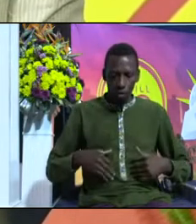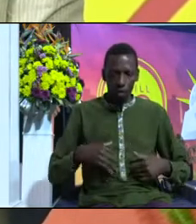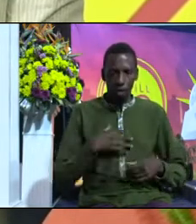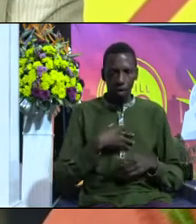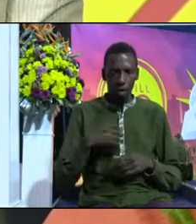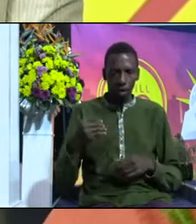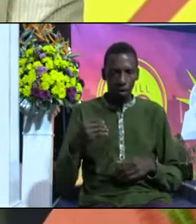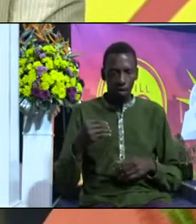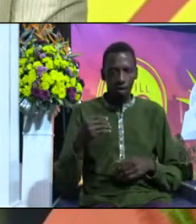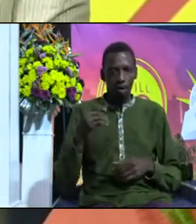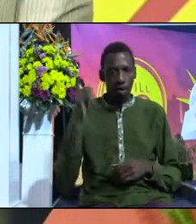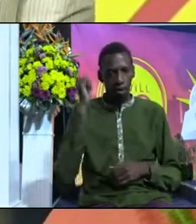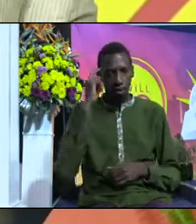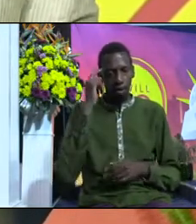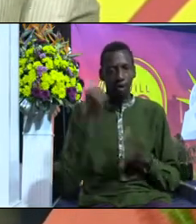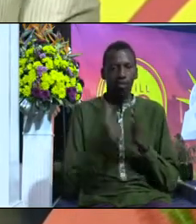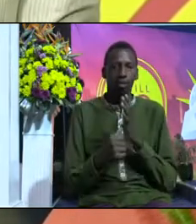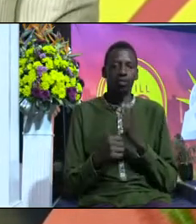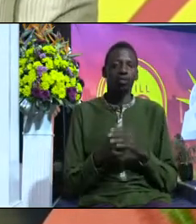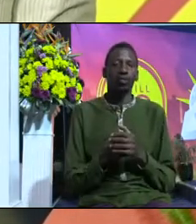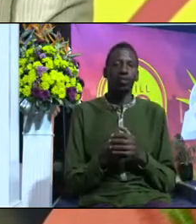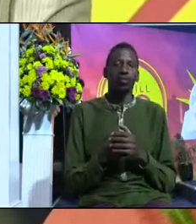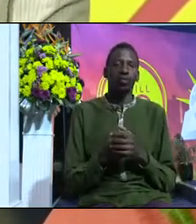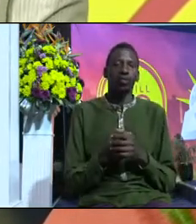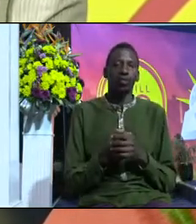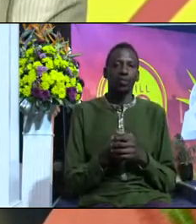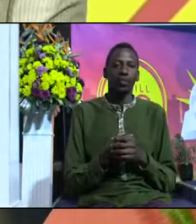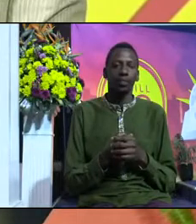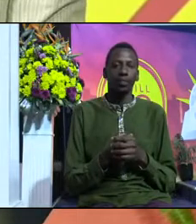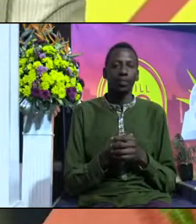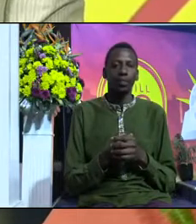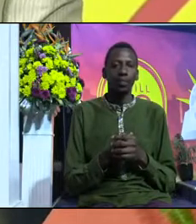him. I'll break that down.